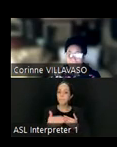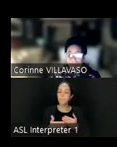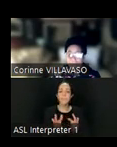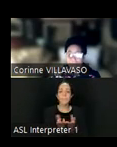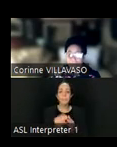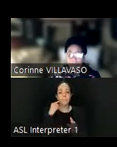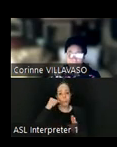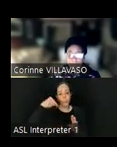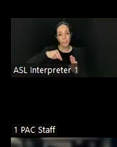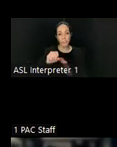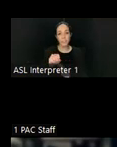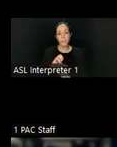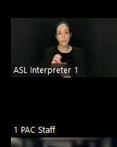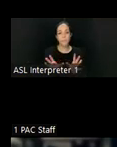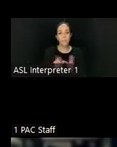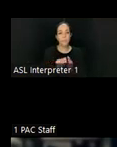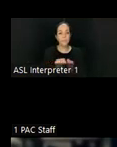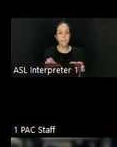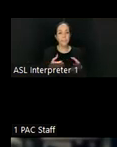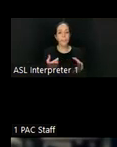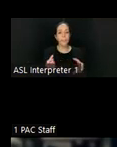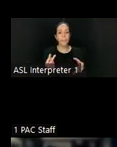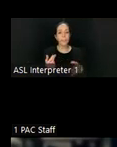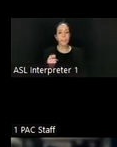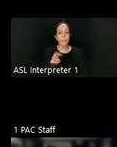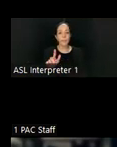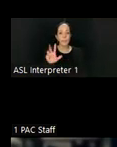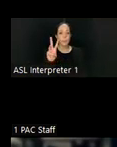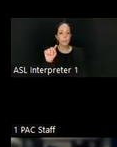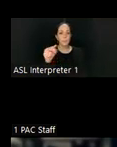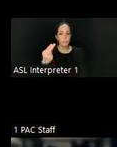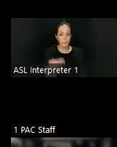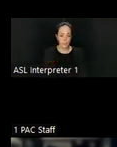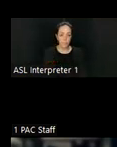this subcommittee will be Thursday, April 6th. It is